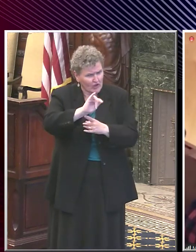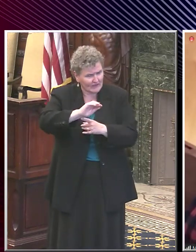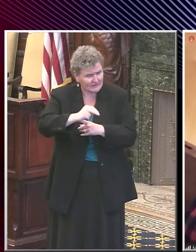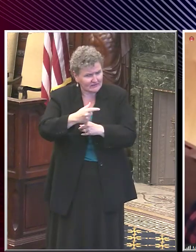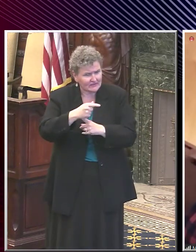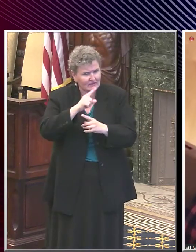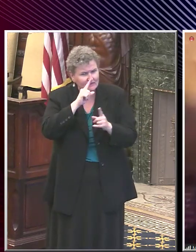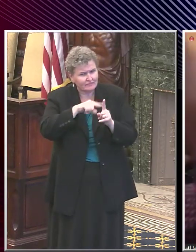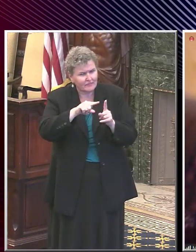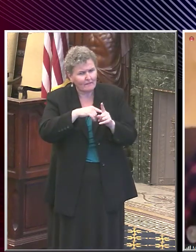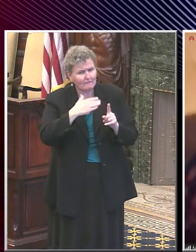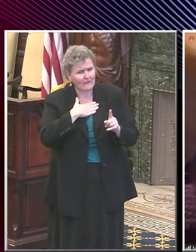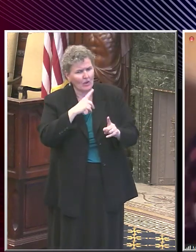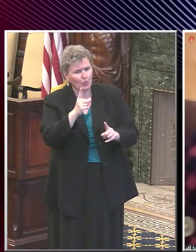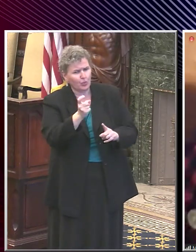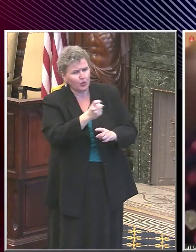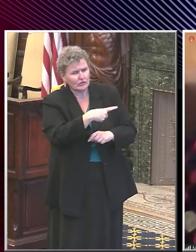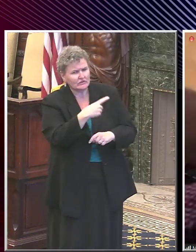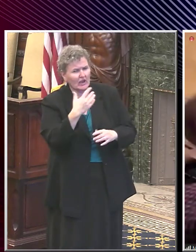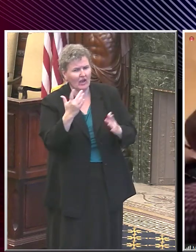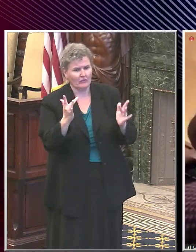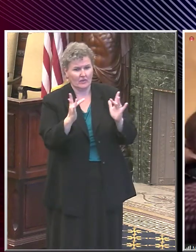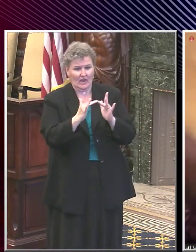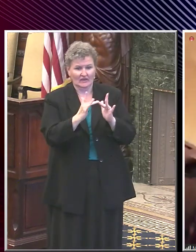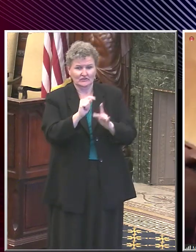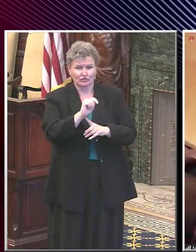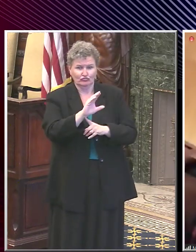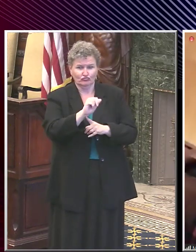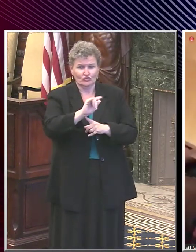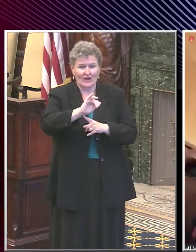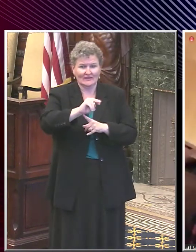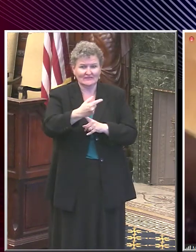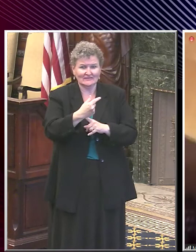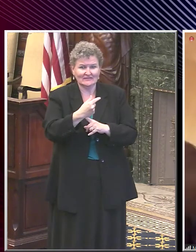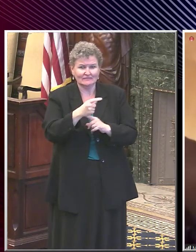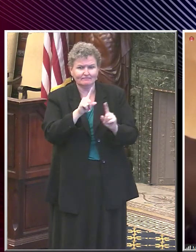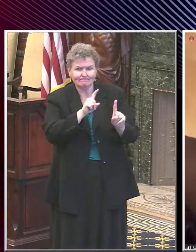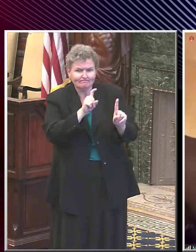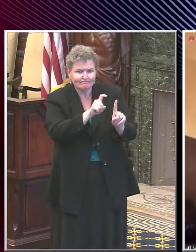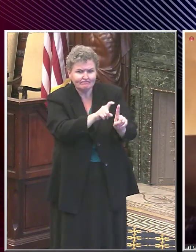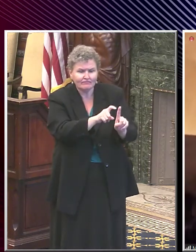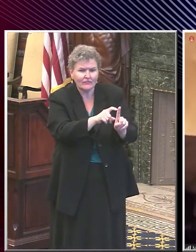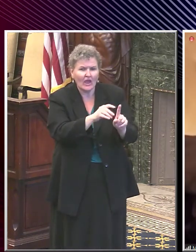My question is, with our contact tracing apparatus here in the city up and running,